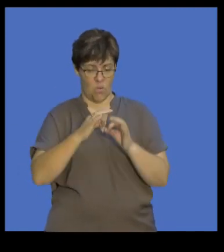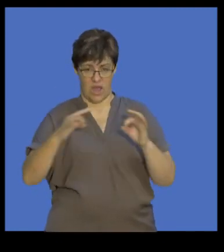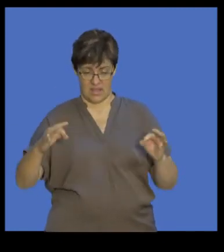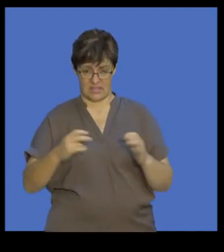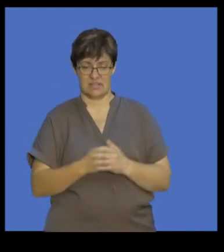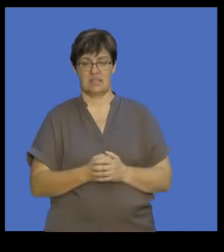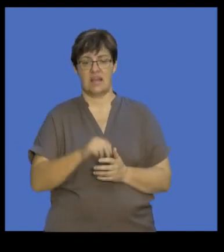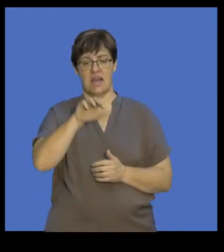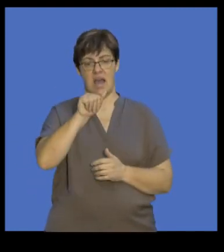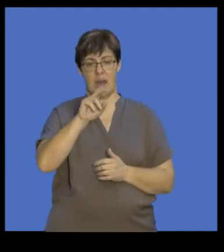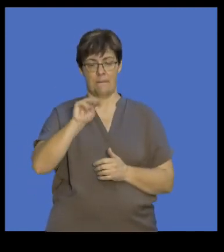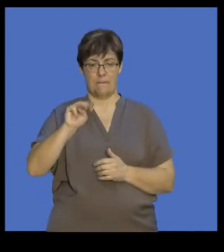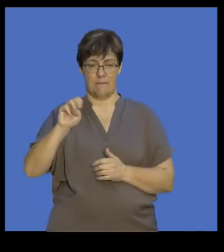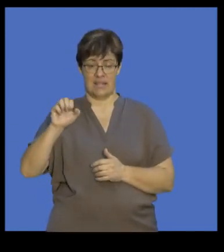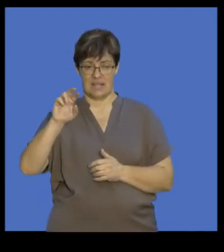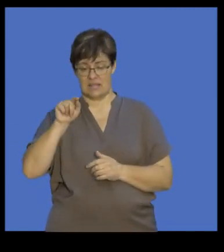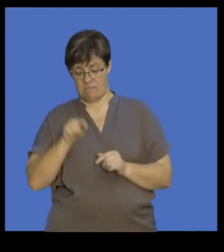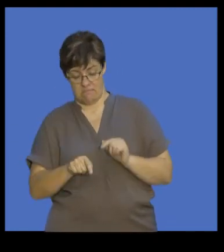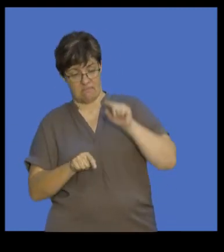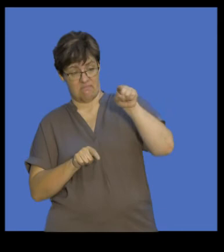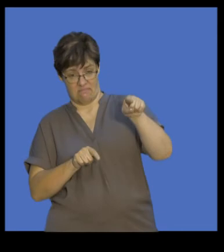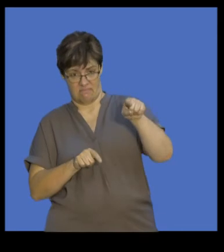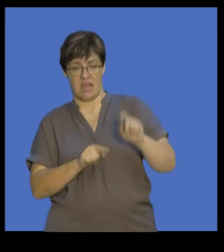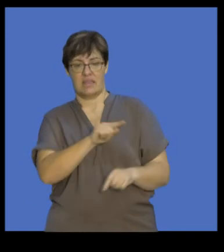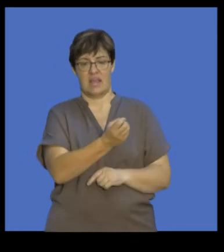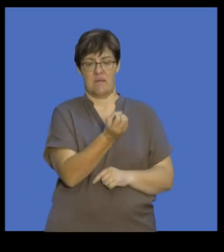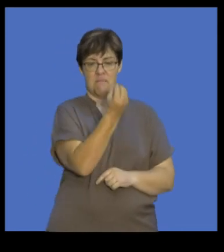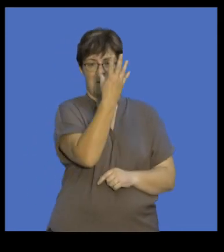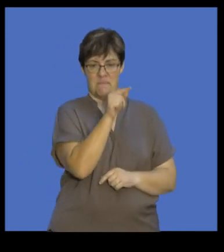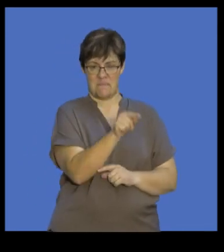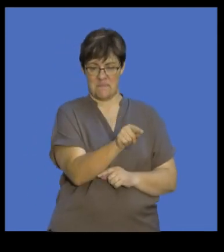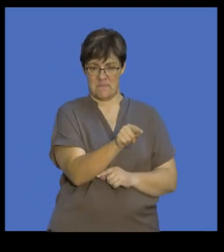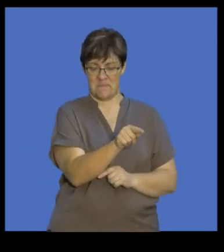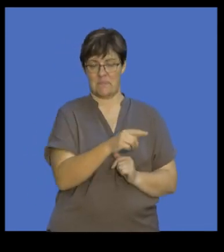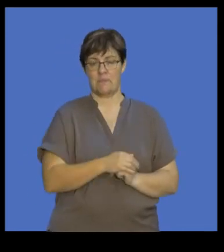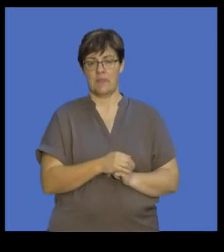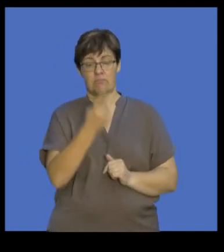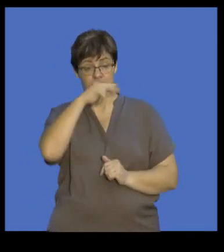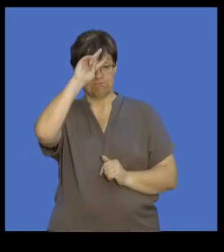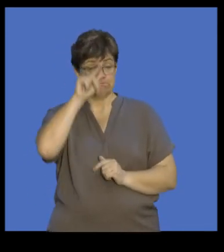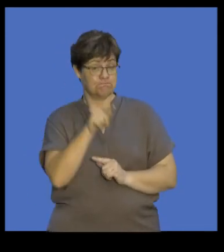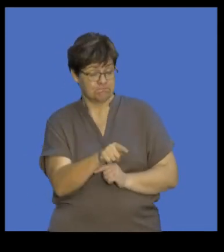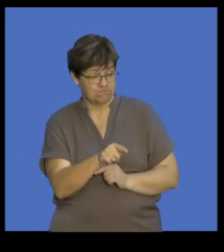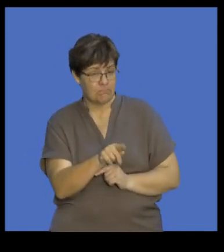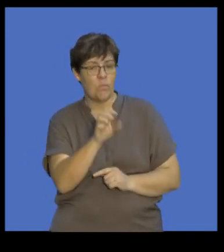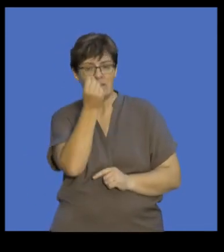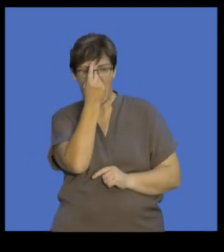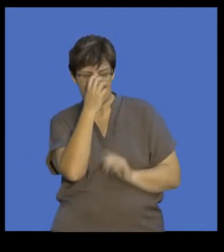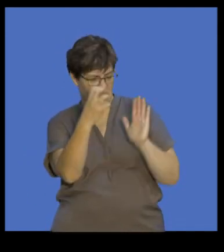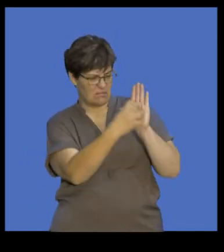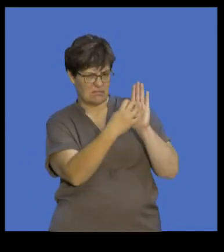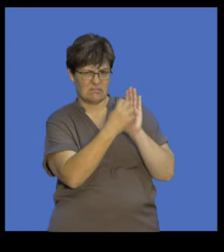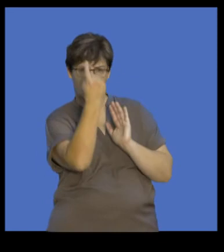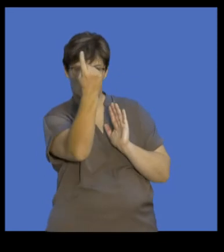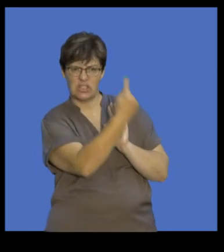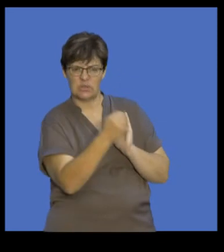conducting wires. Then there are two ammeters connected at different points, and then there is a light bulb. Okay, so for us to interpret this, we need to